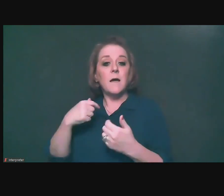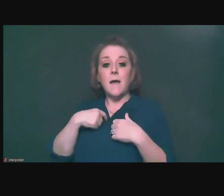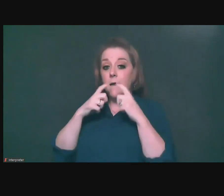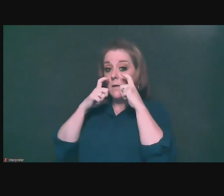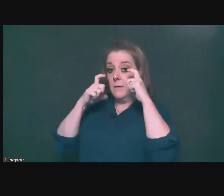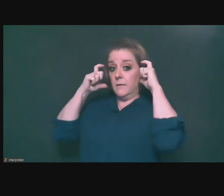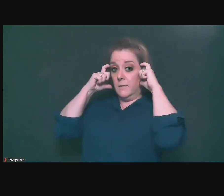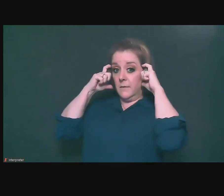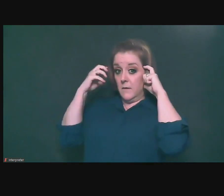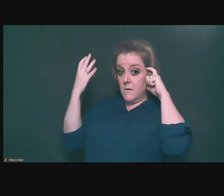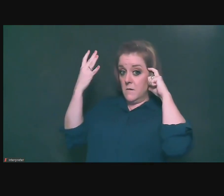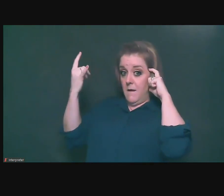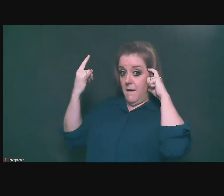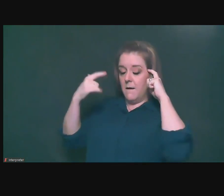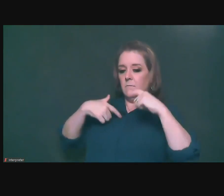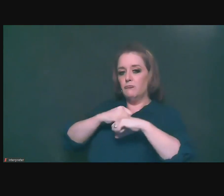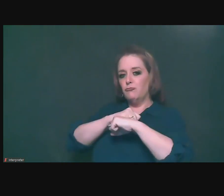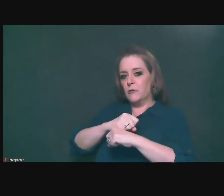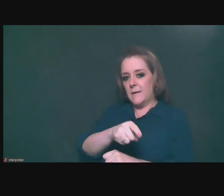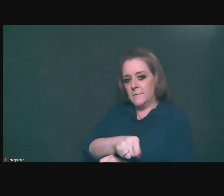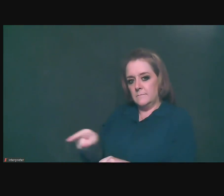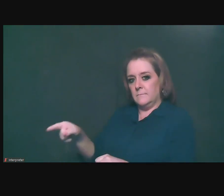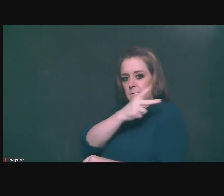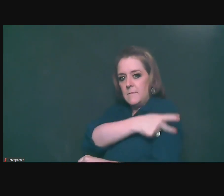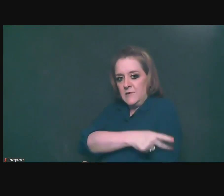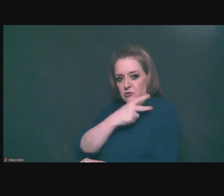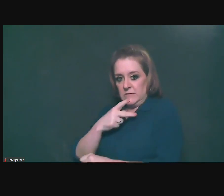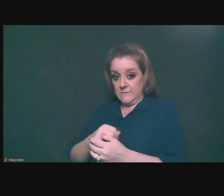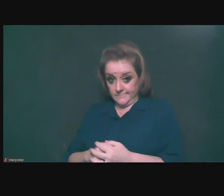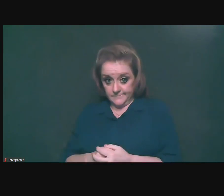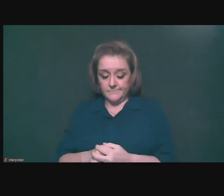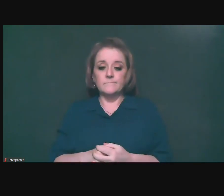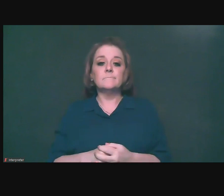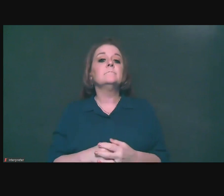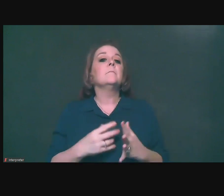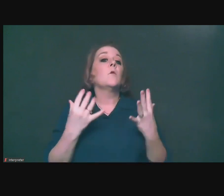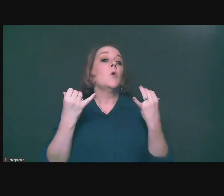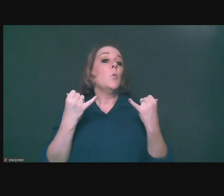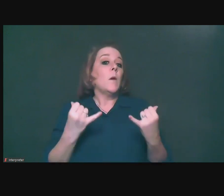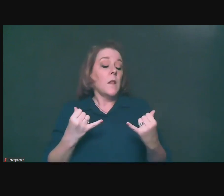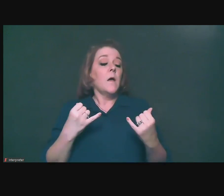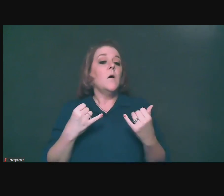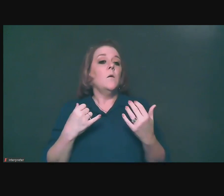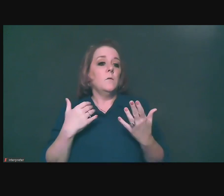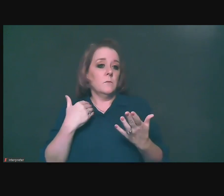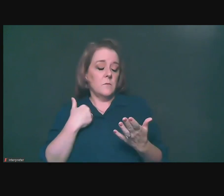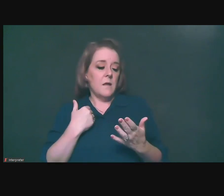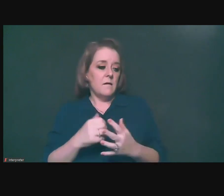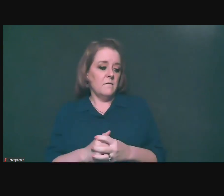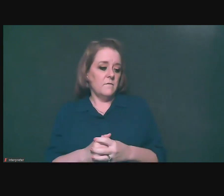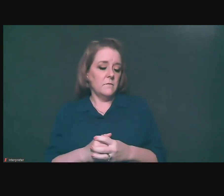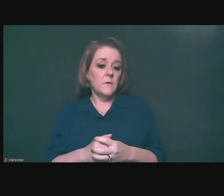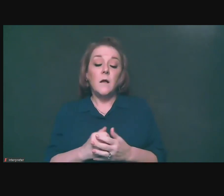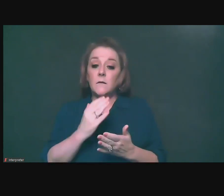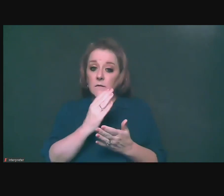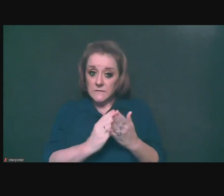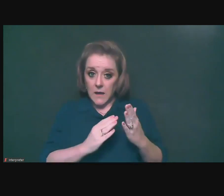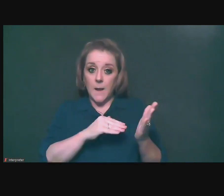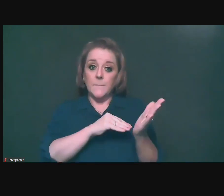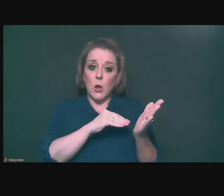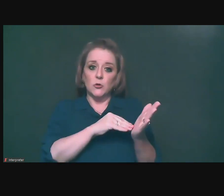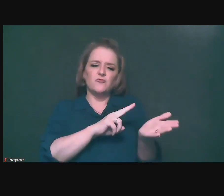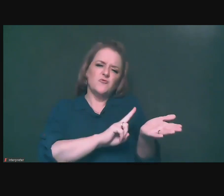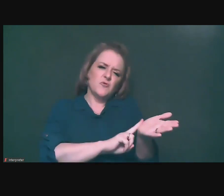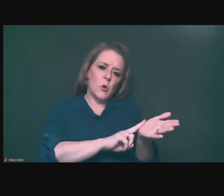something. Right now, I'm not seeing, we have dedicated providers that see patients in the hospital with